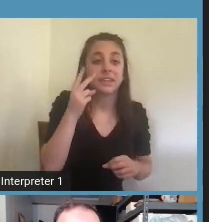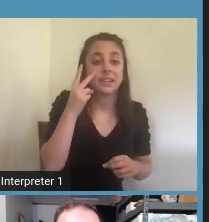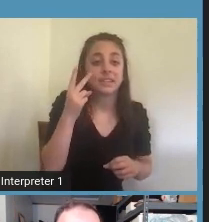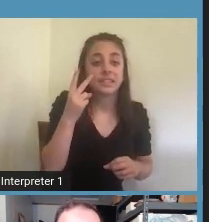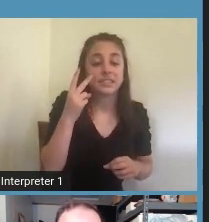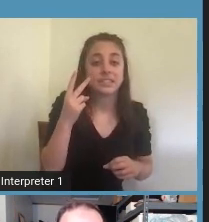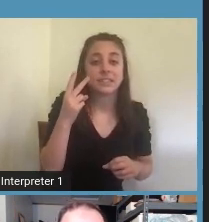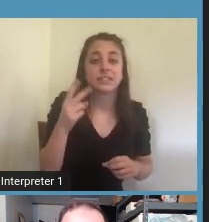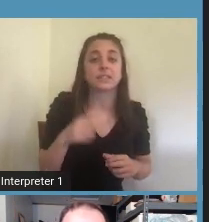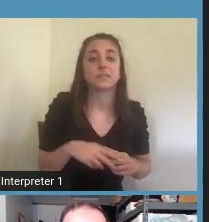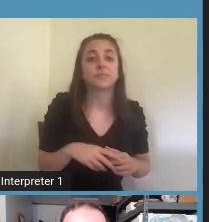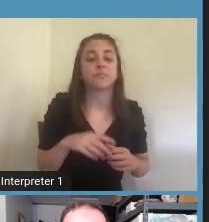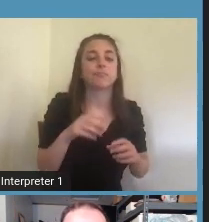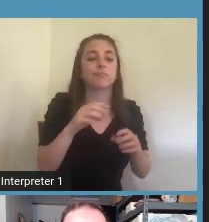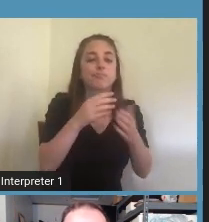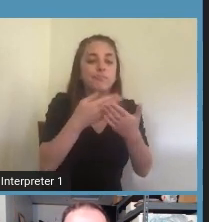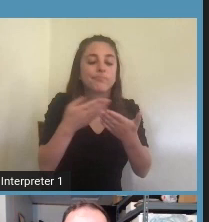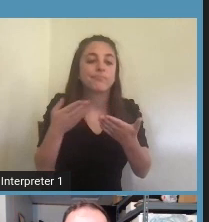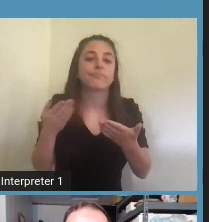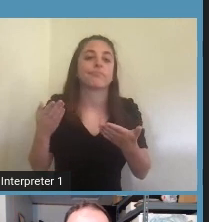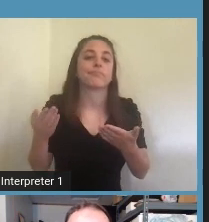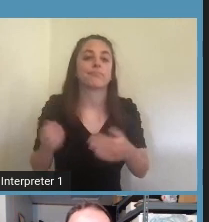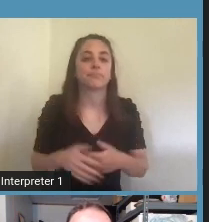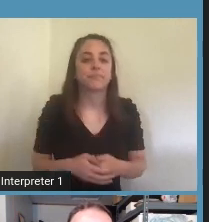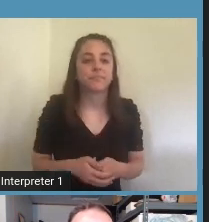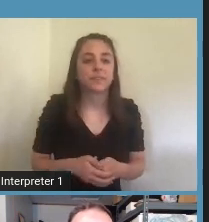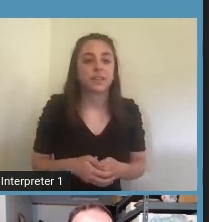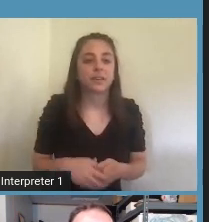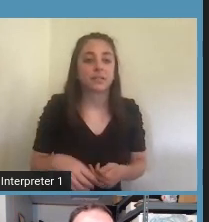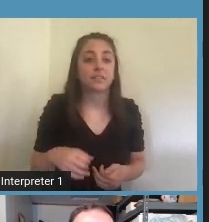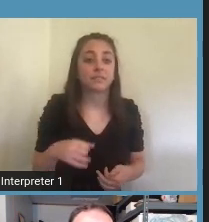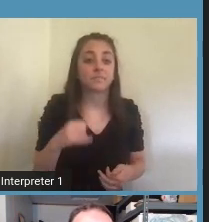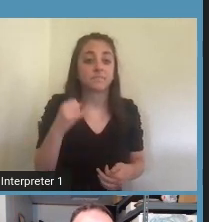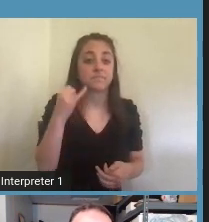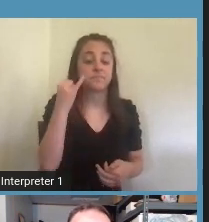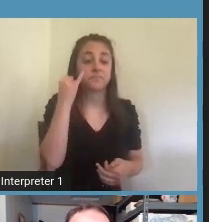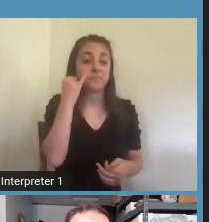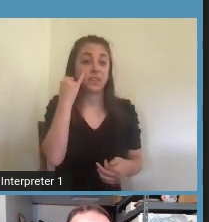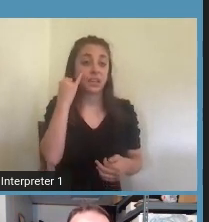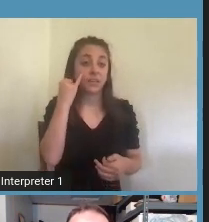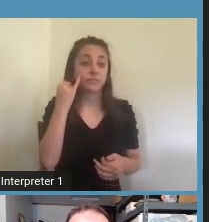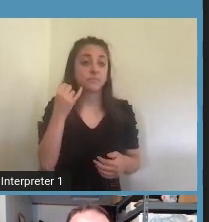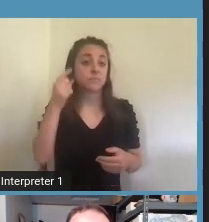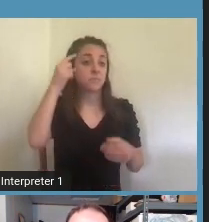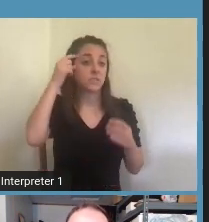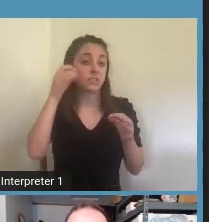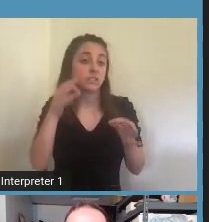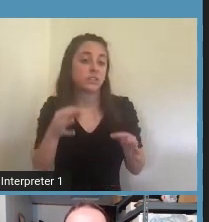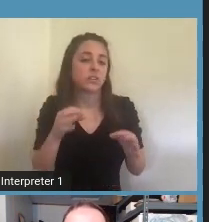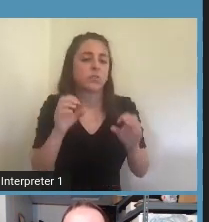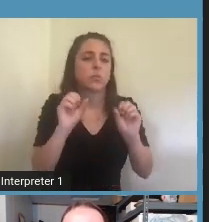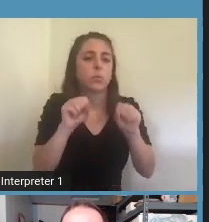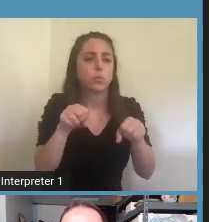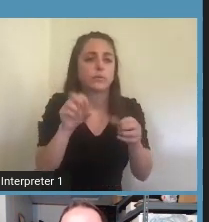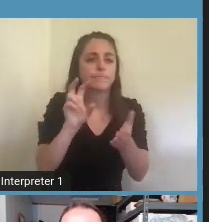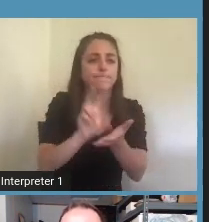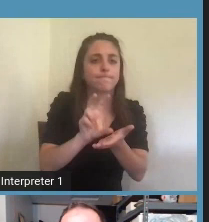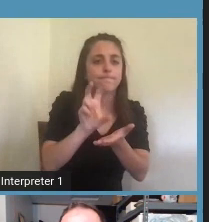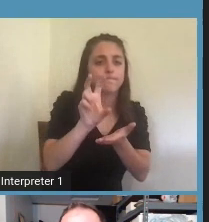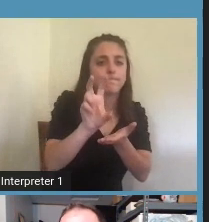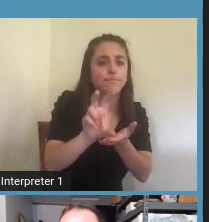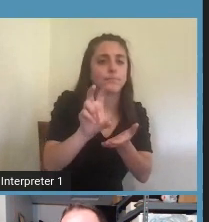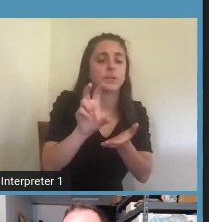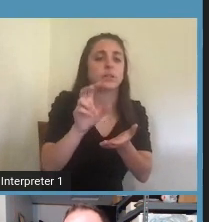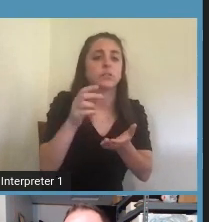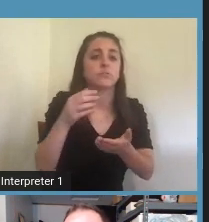of these free resources. If you ever do decide you want to look into investing in a new phone, or